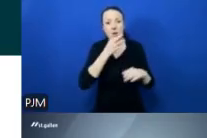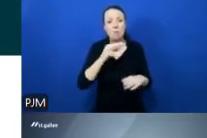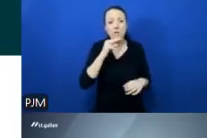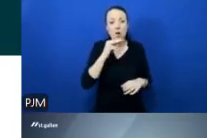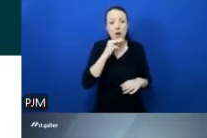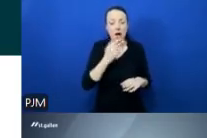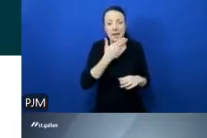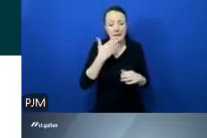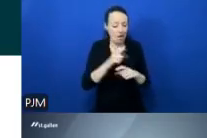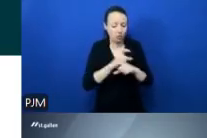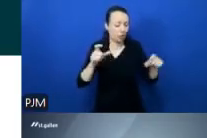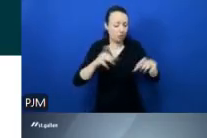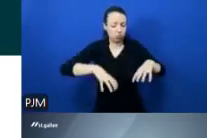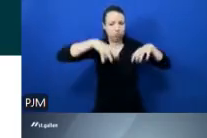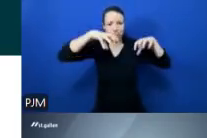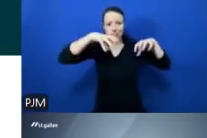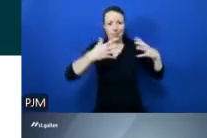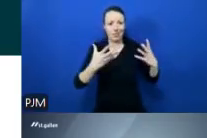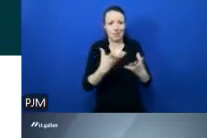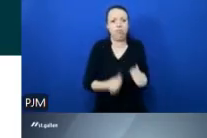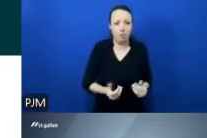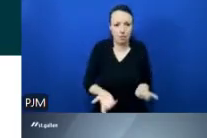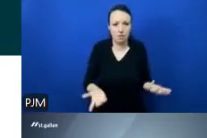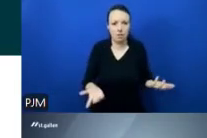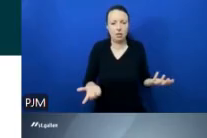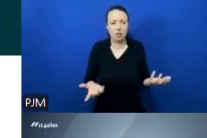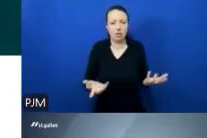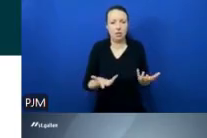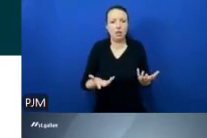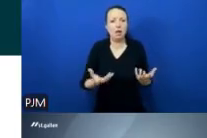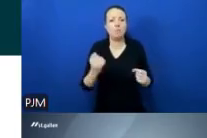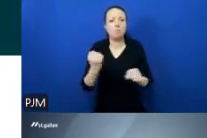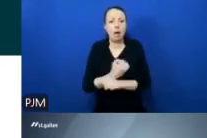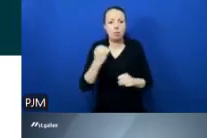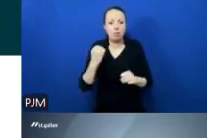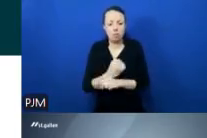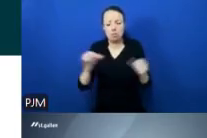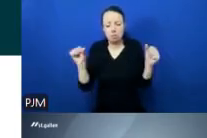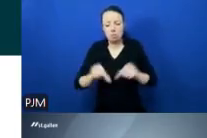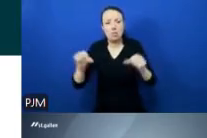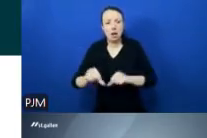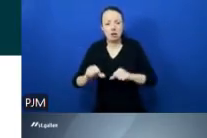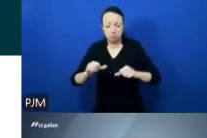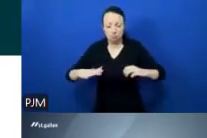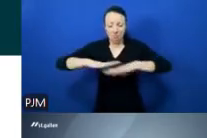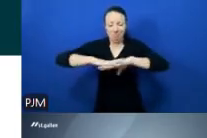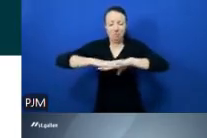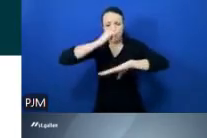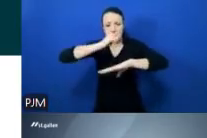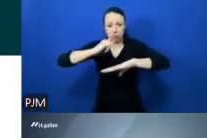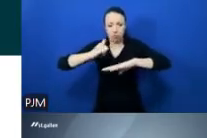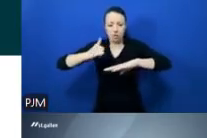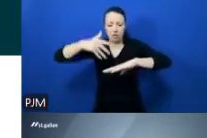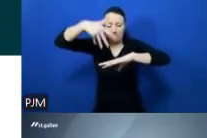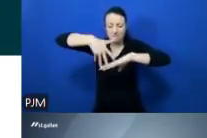The water has no time to evaporate. The sealed and concrete surfaces do not enable